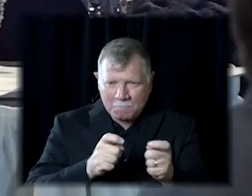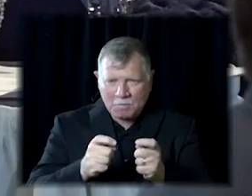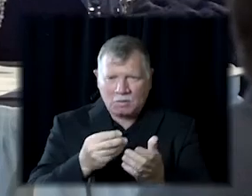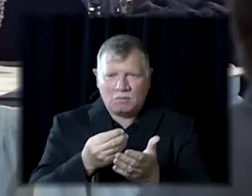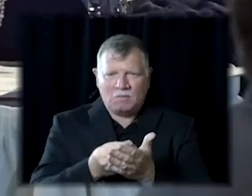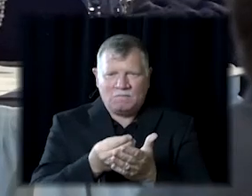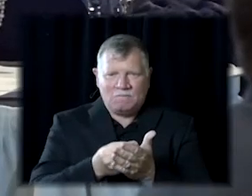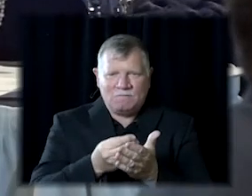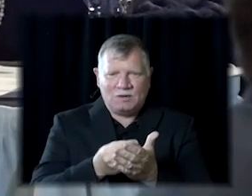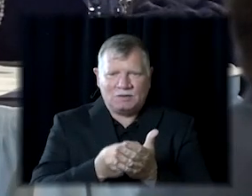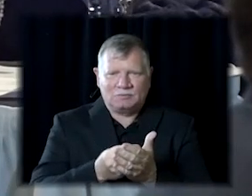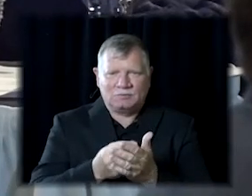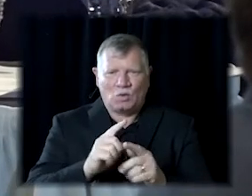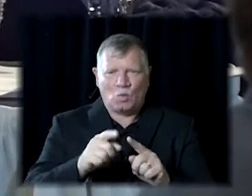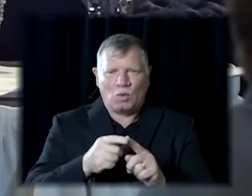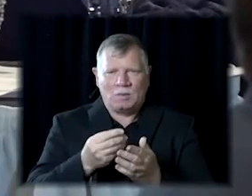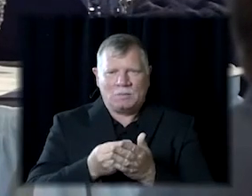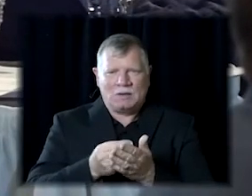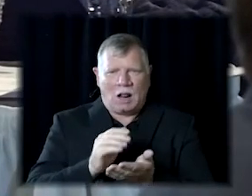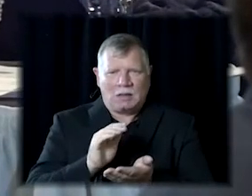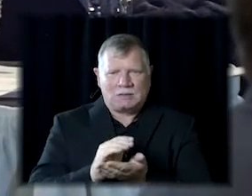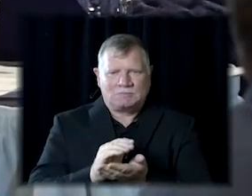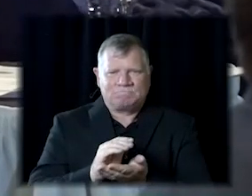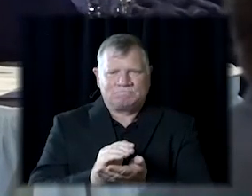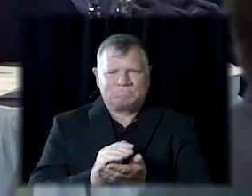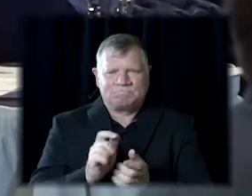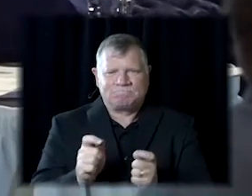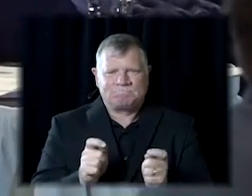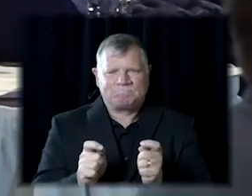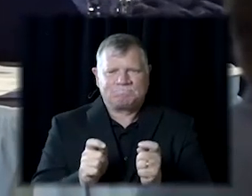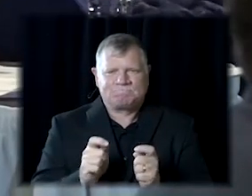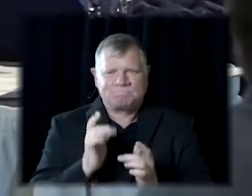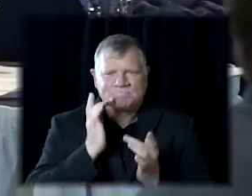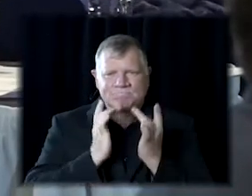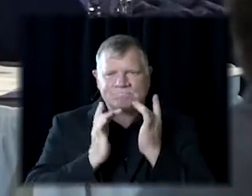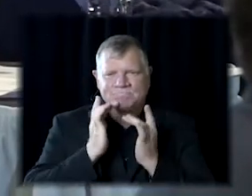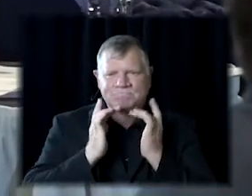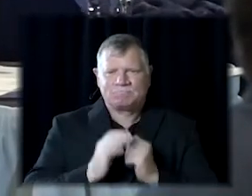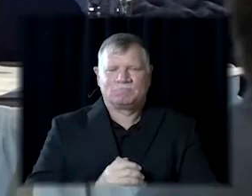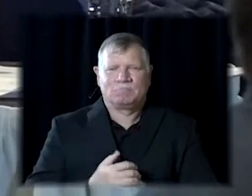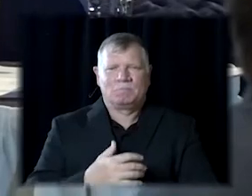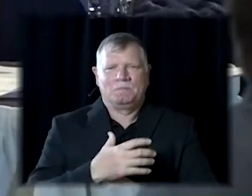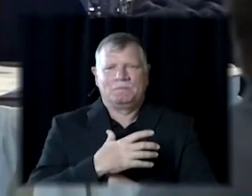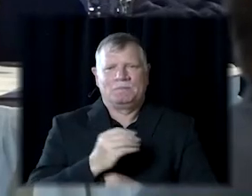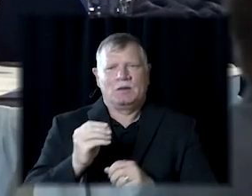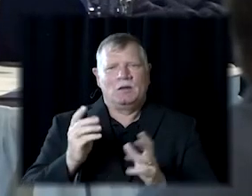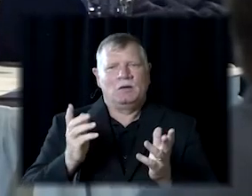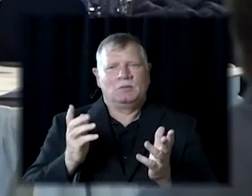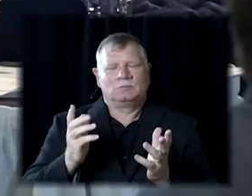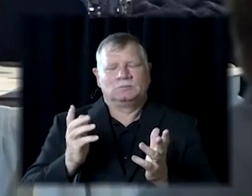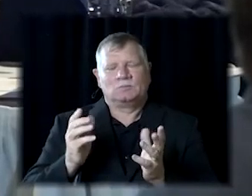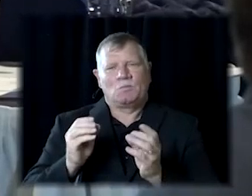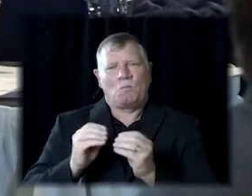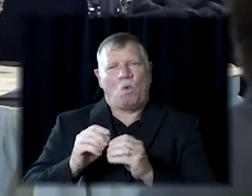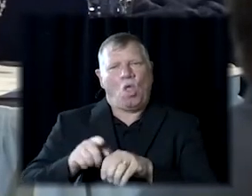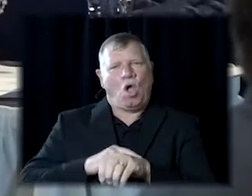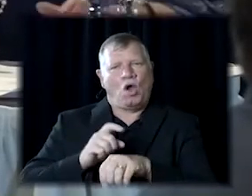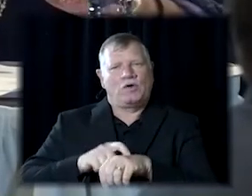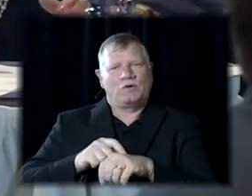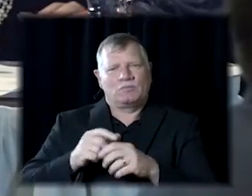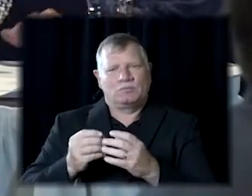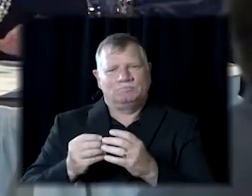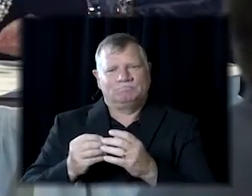in times of constrained resources. The goals are to improve long-term growth through structural reforms that